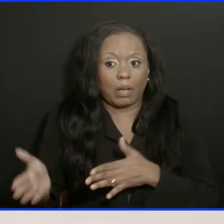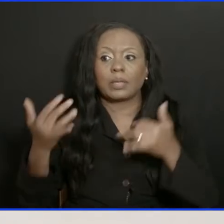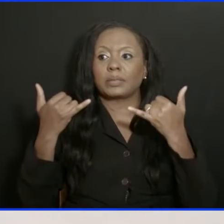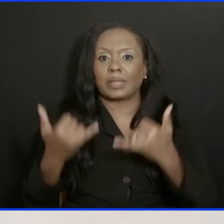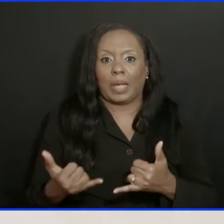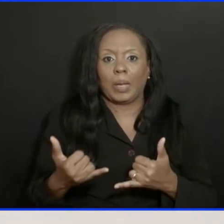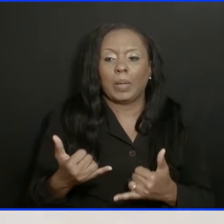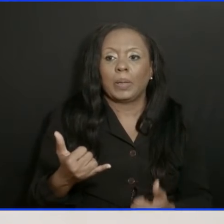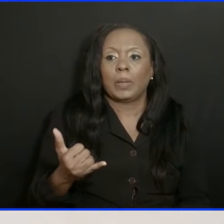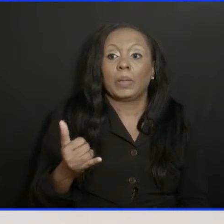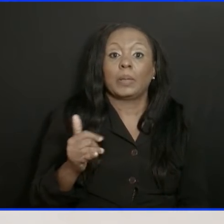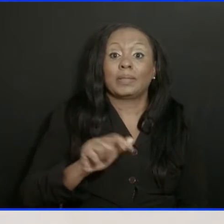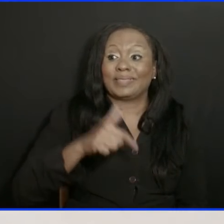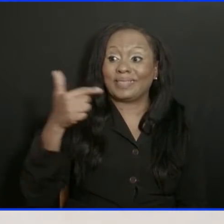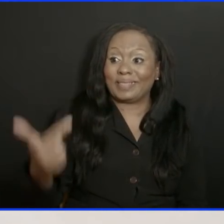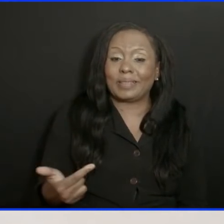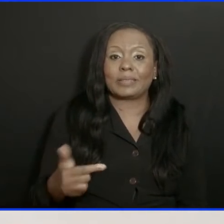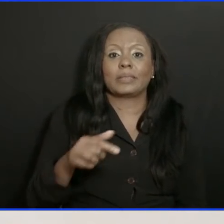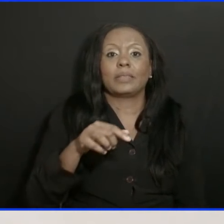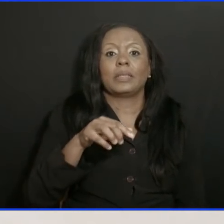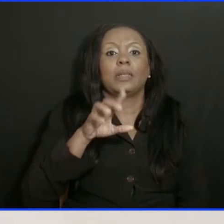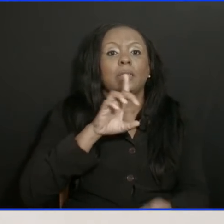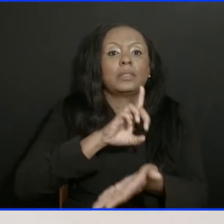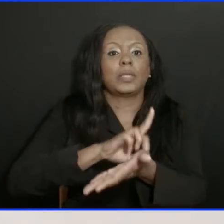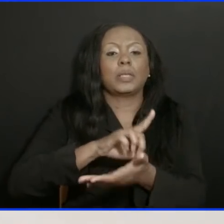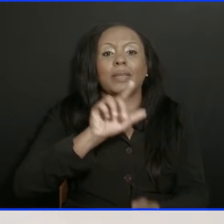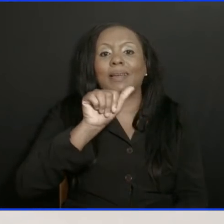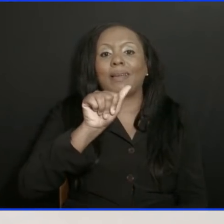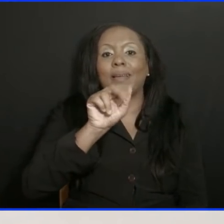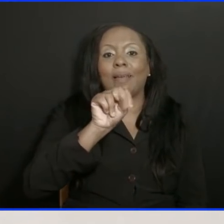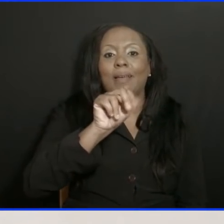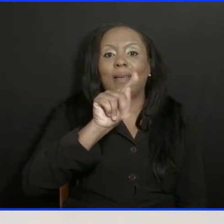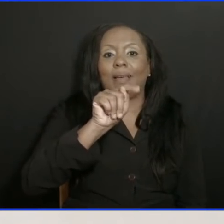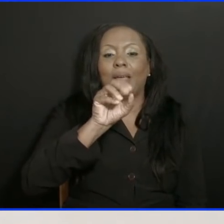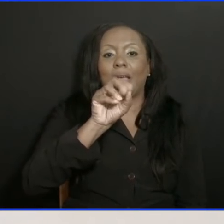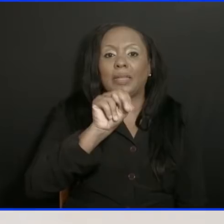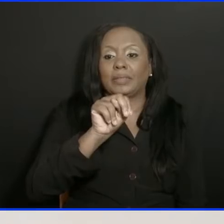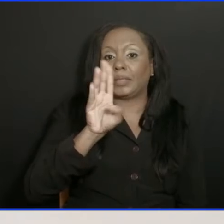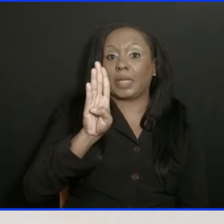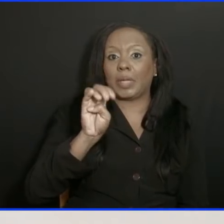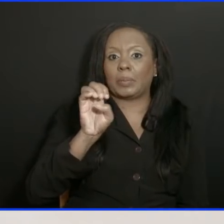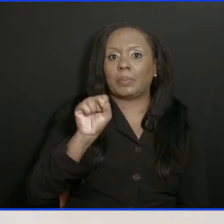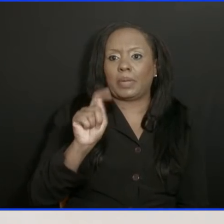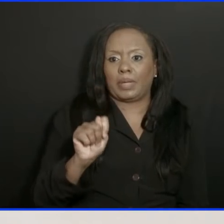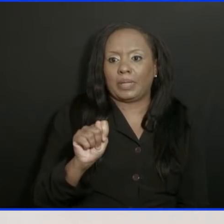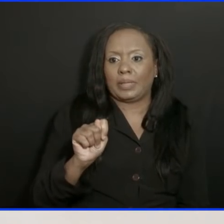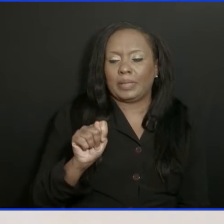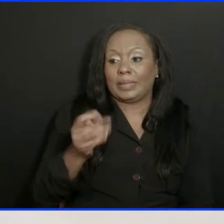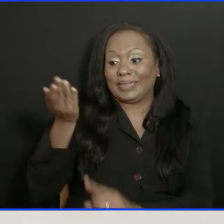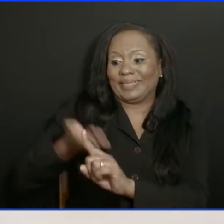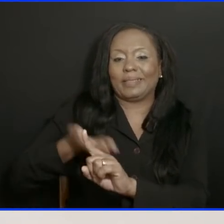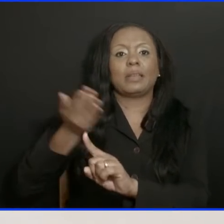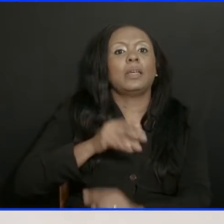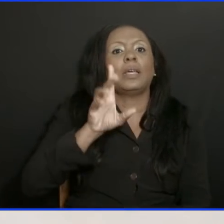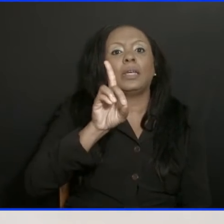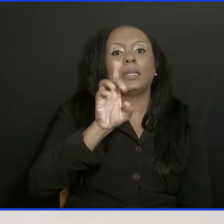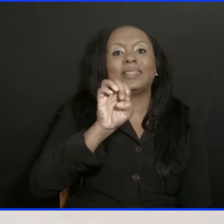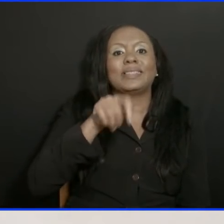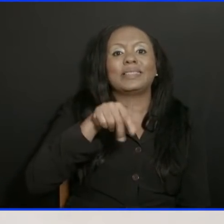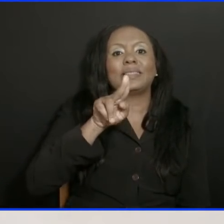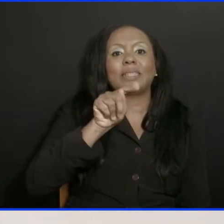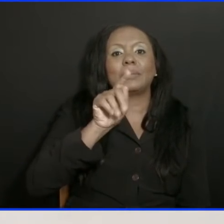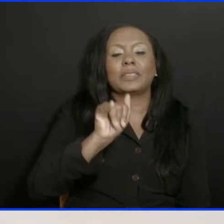ask Dr. Anton Best, the Deputy Chief Medical Officer, to carry on with the